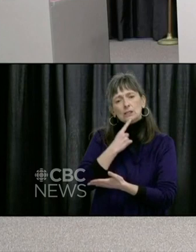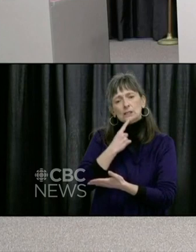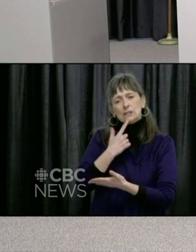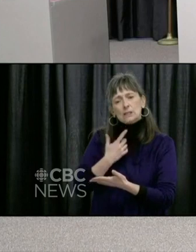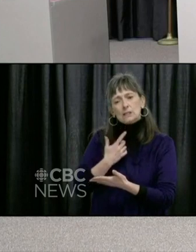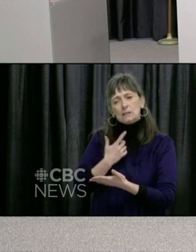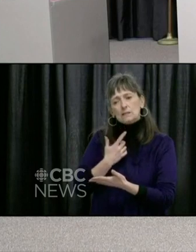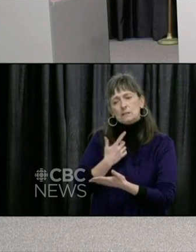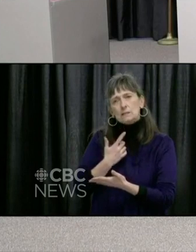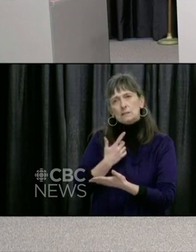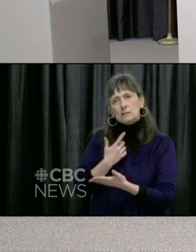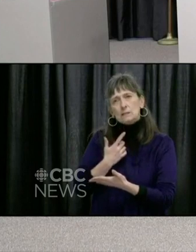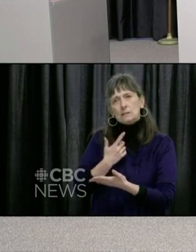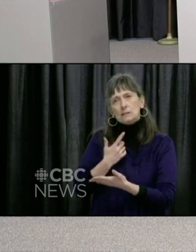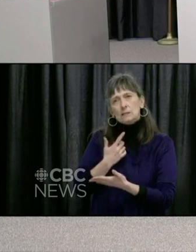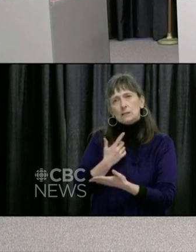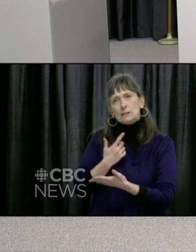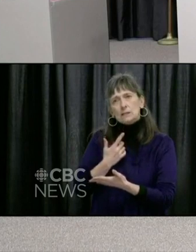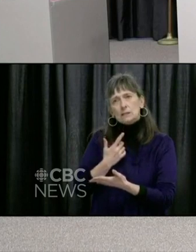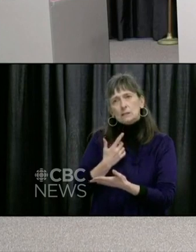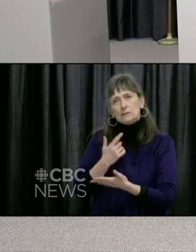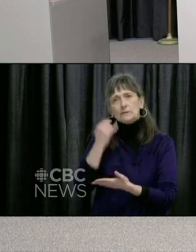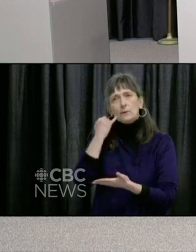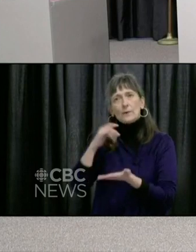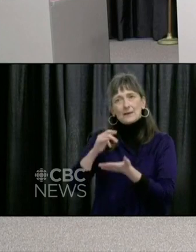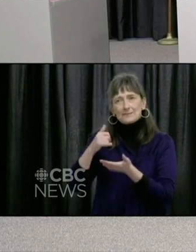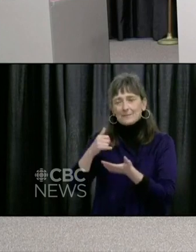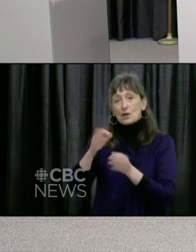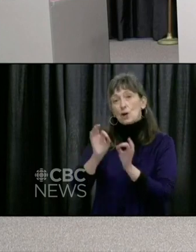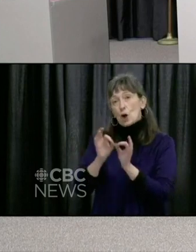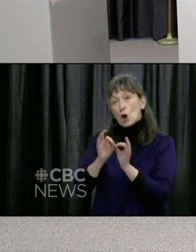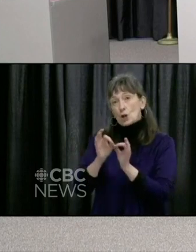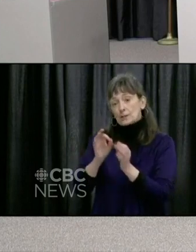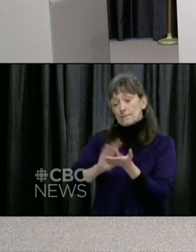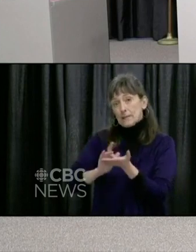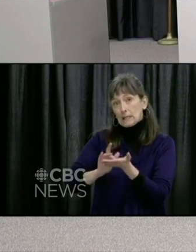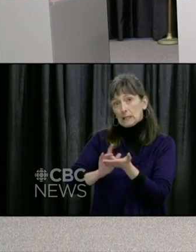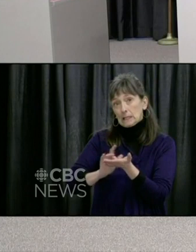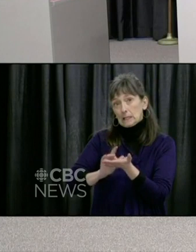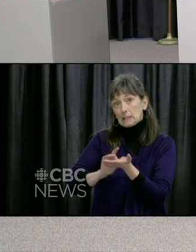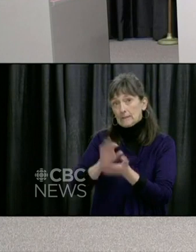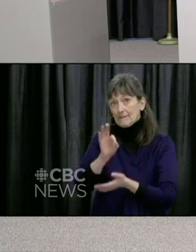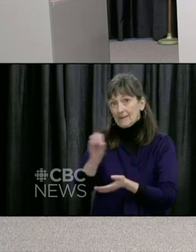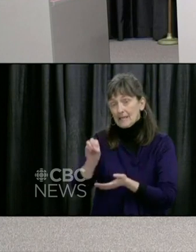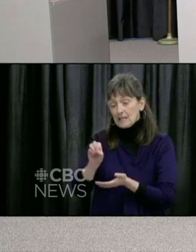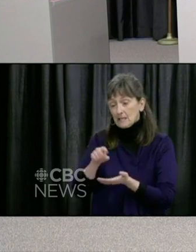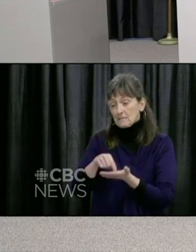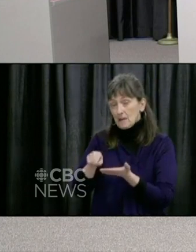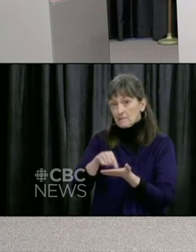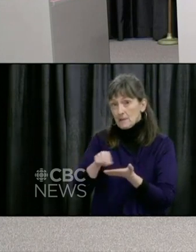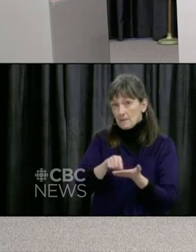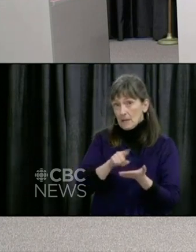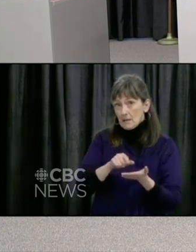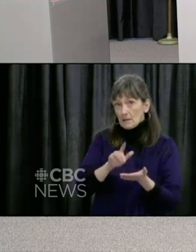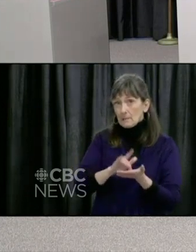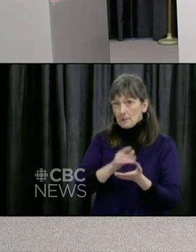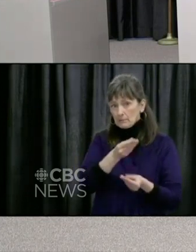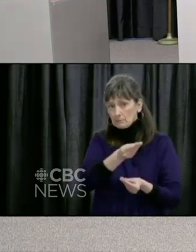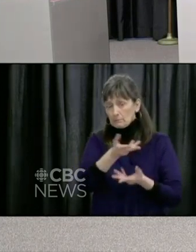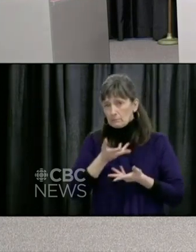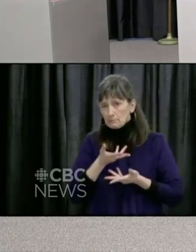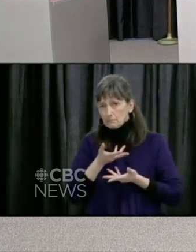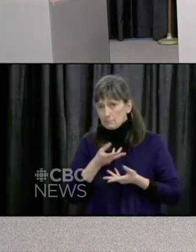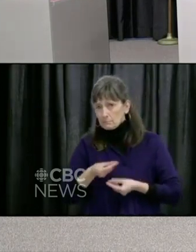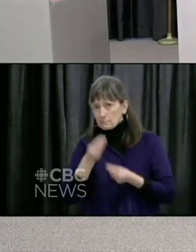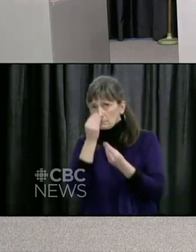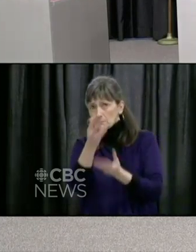and there'd be more information on that. I'm wondering if we have an update. Not everybody falls into the programs provided for by the province, and